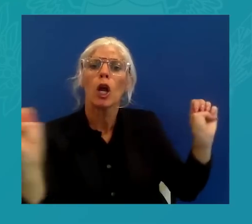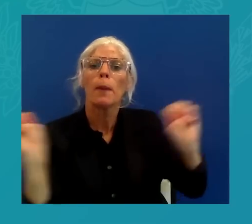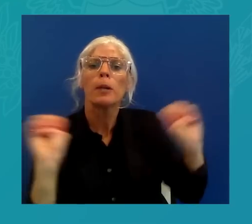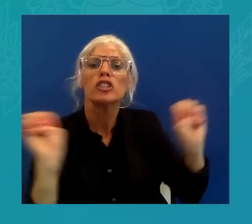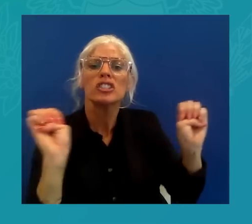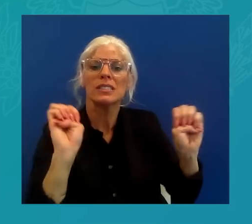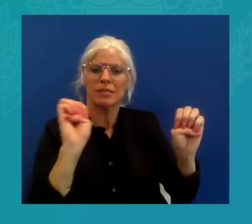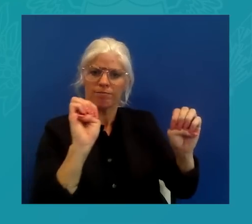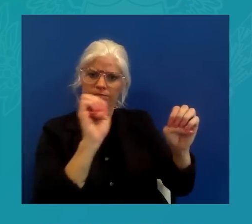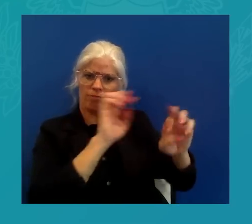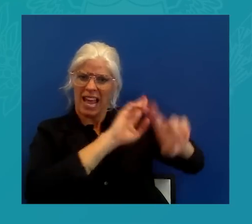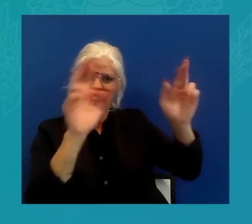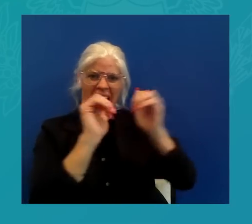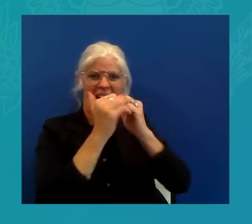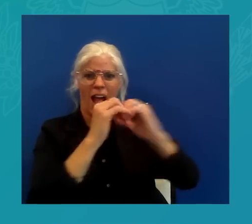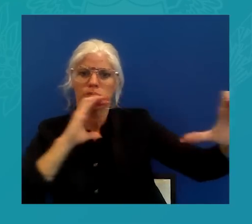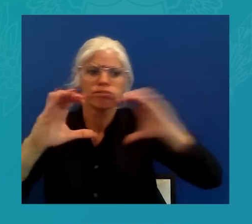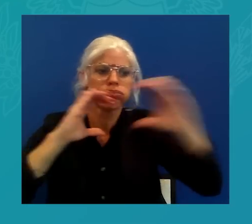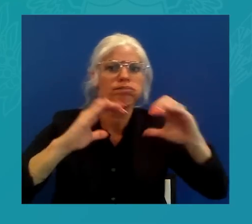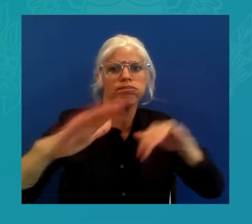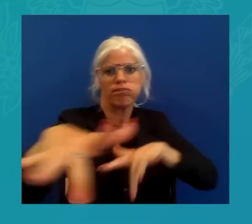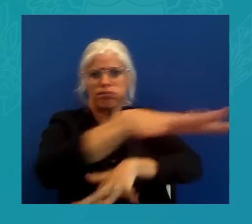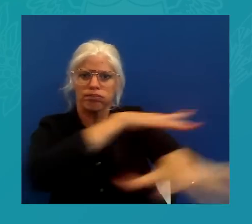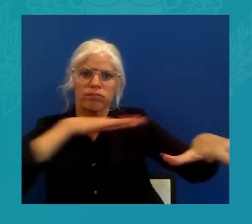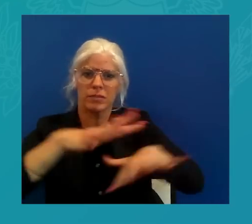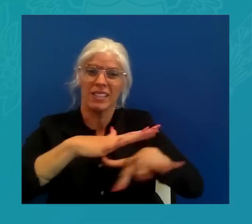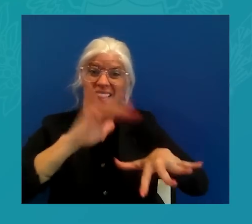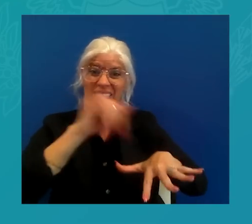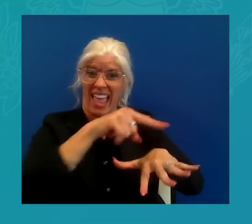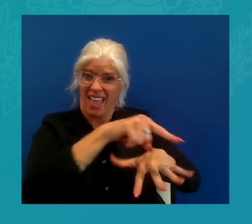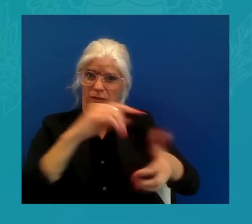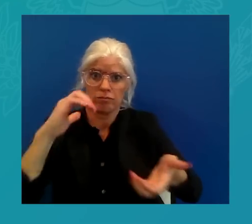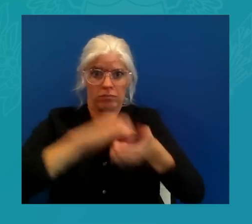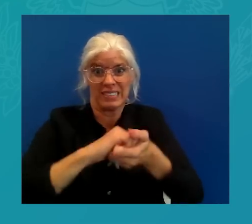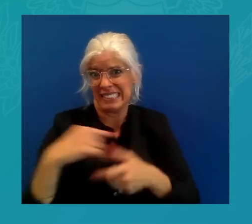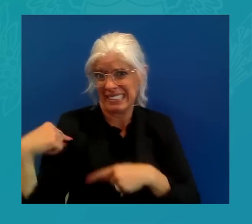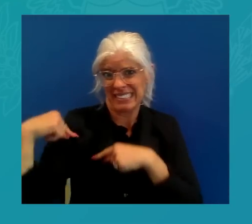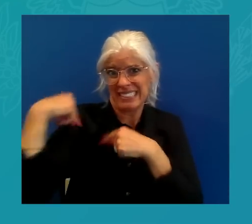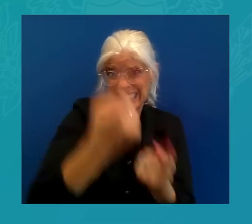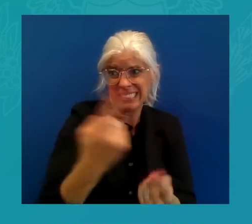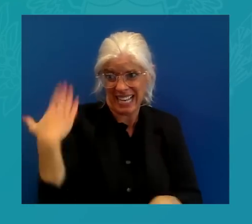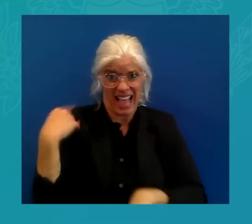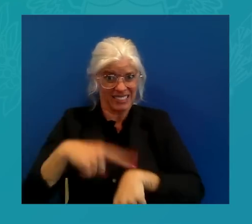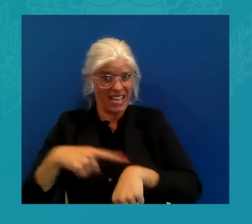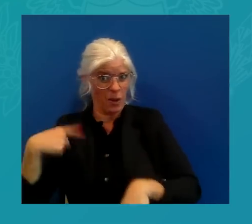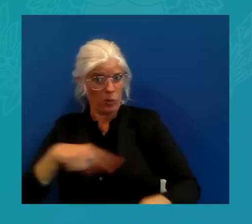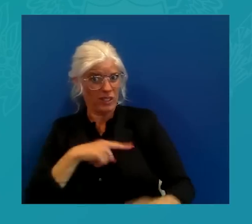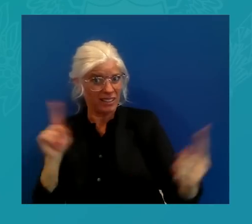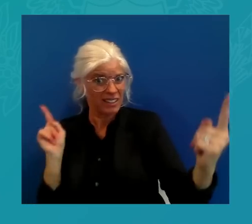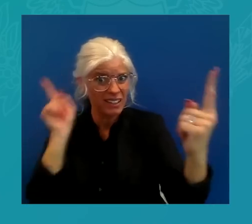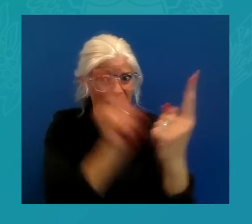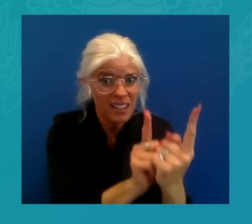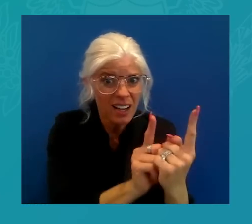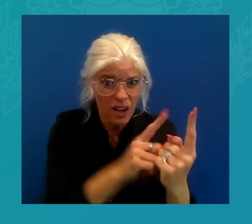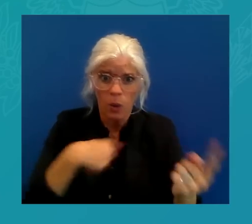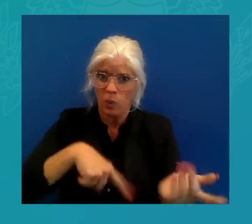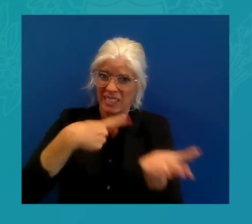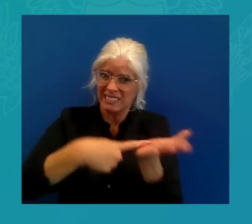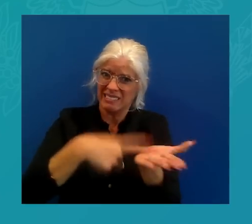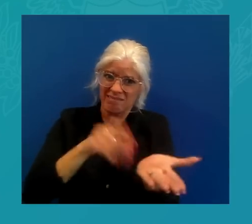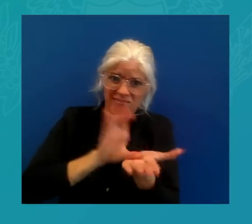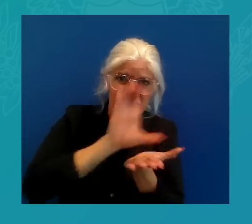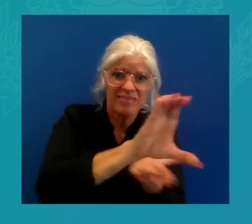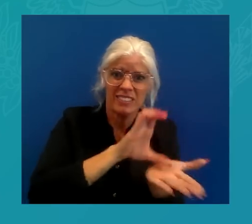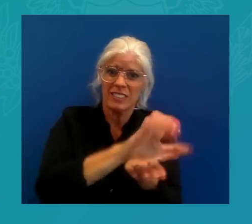infrastructure. Since we last met, we have also worked to bring investors to the Caribbean, to identify new opportunities for